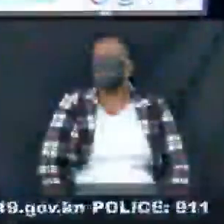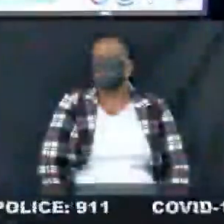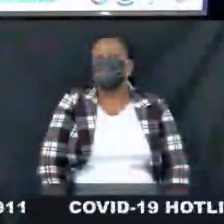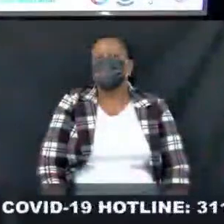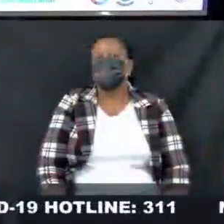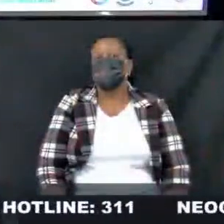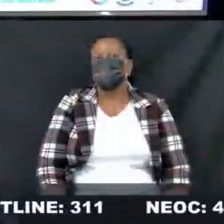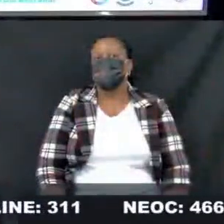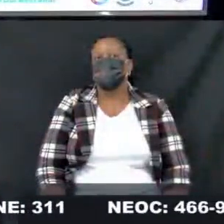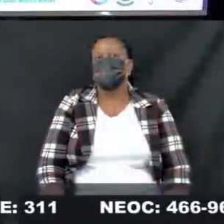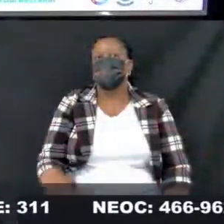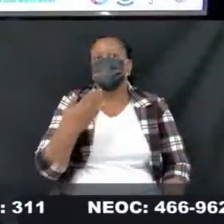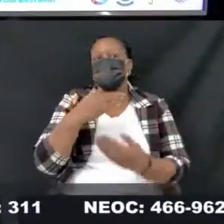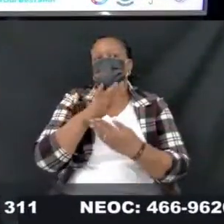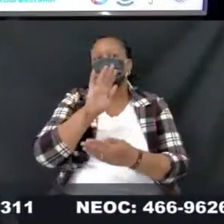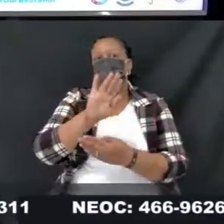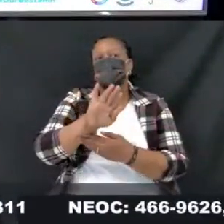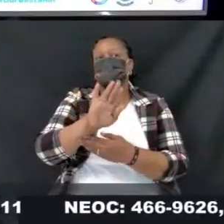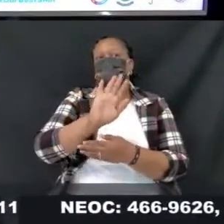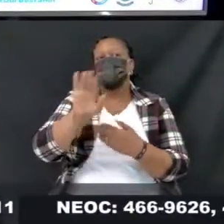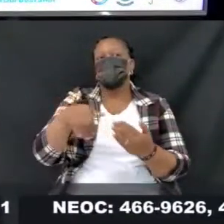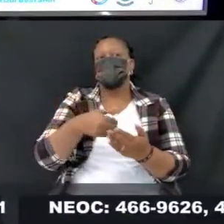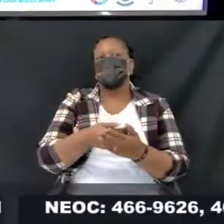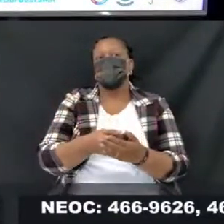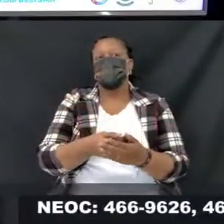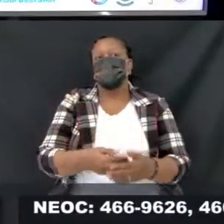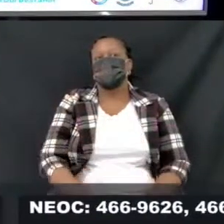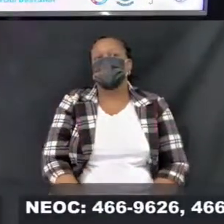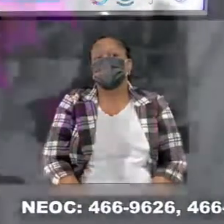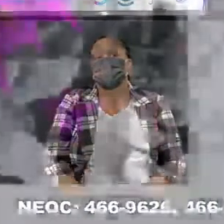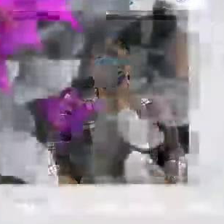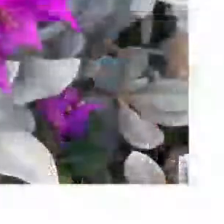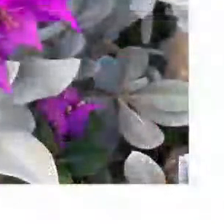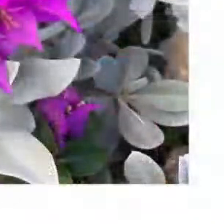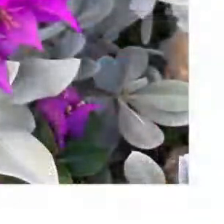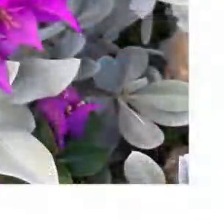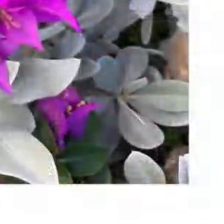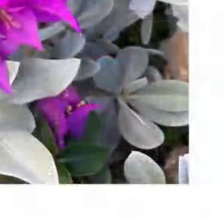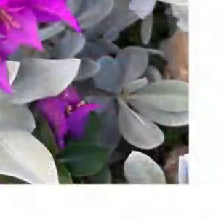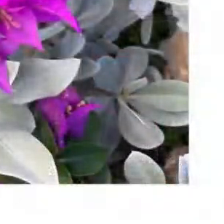Thank you, Lesroy, and a warm good afternoon to everyone.